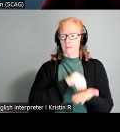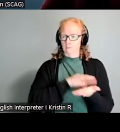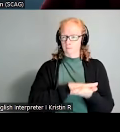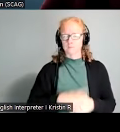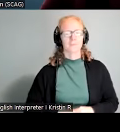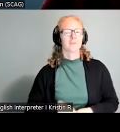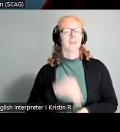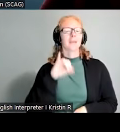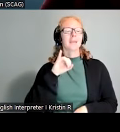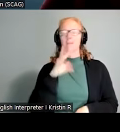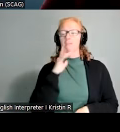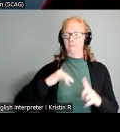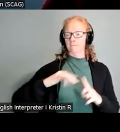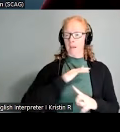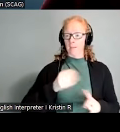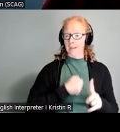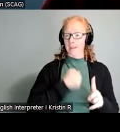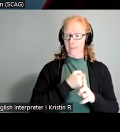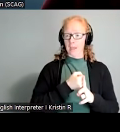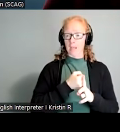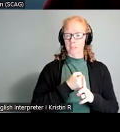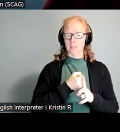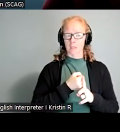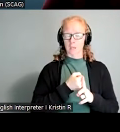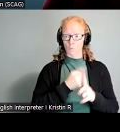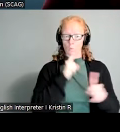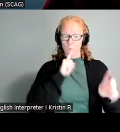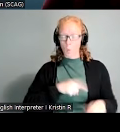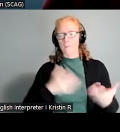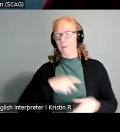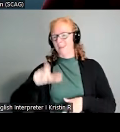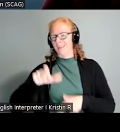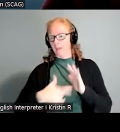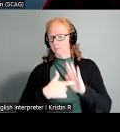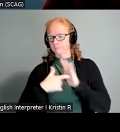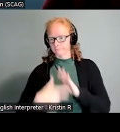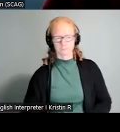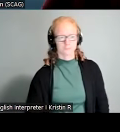an environment impact report will be warranted. Next slide, please.